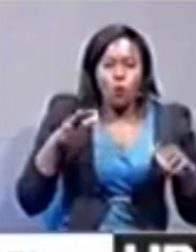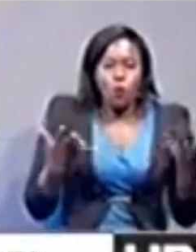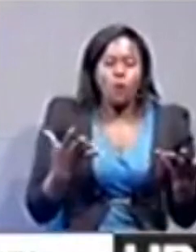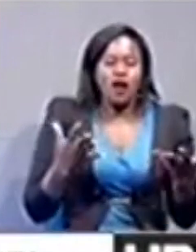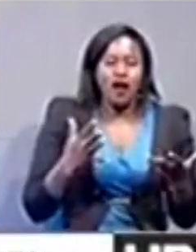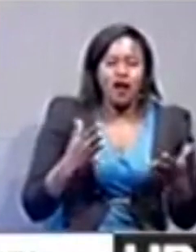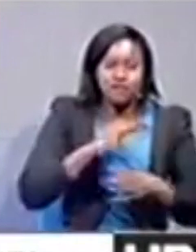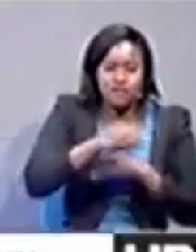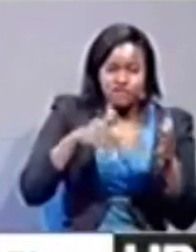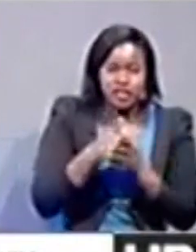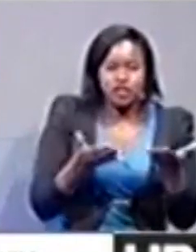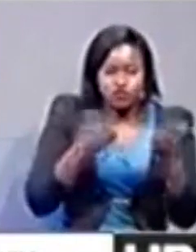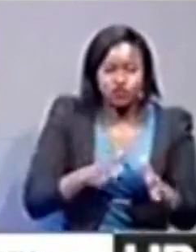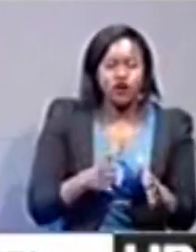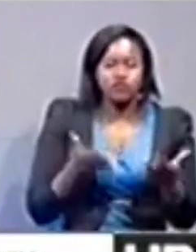over for not